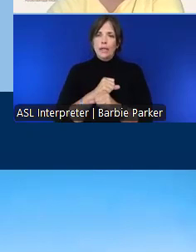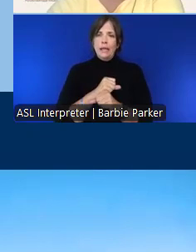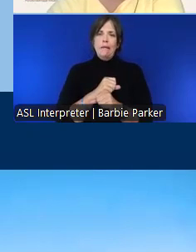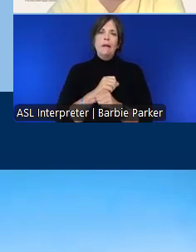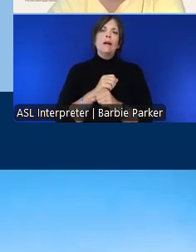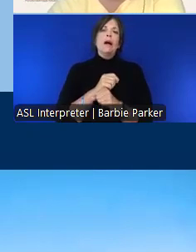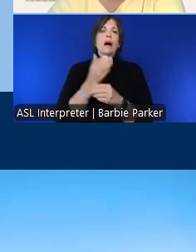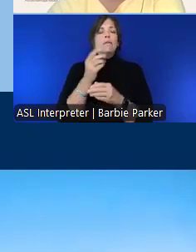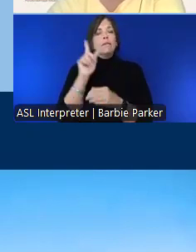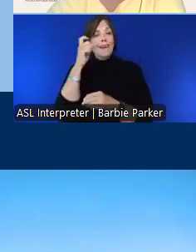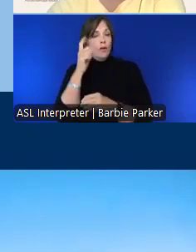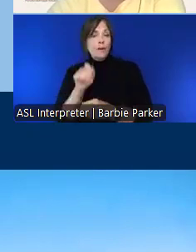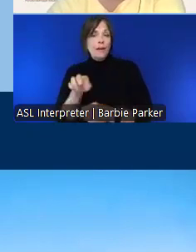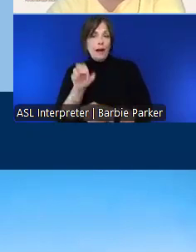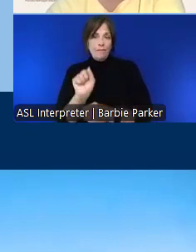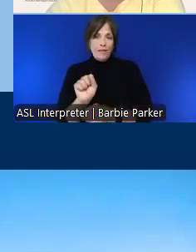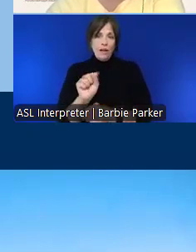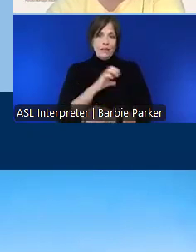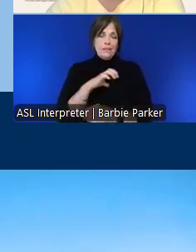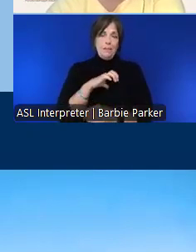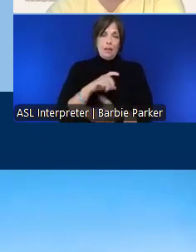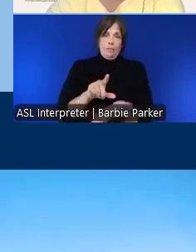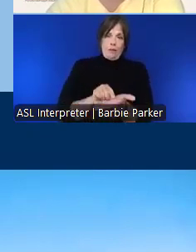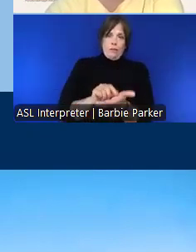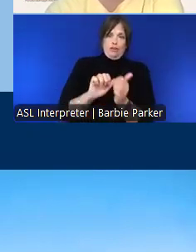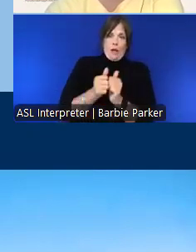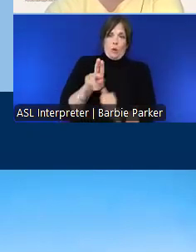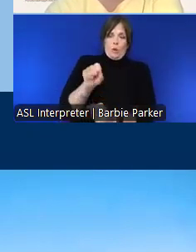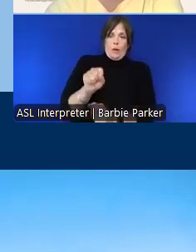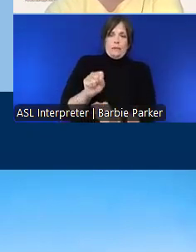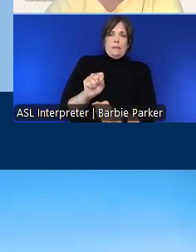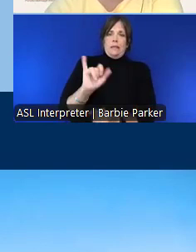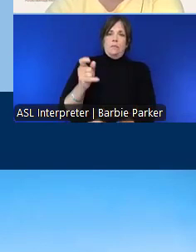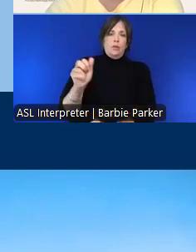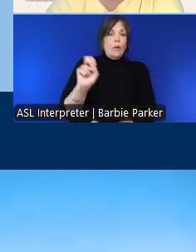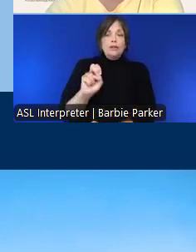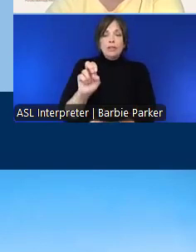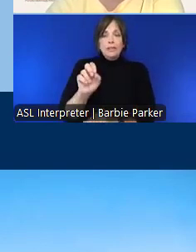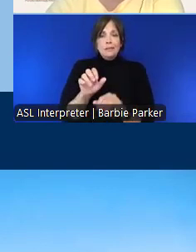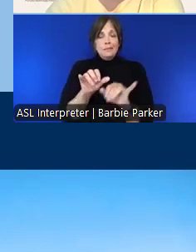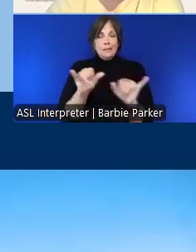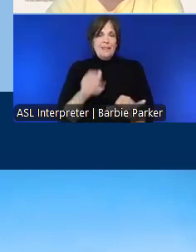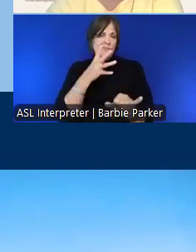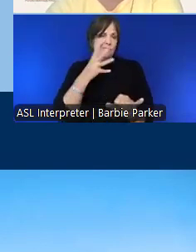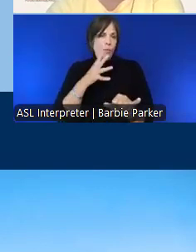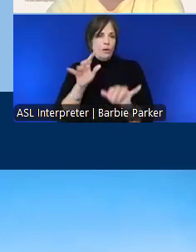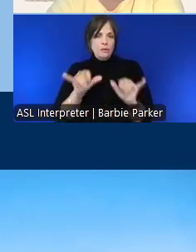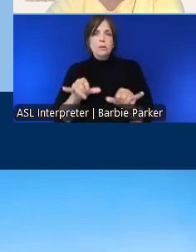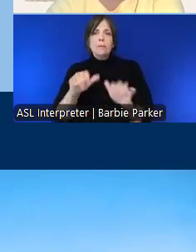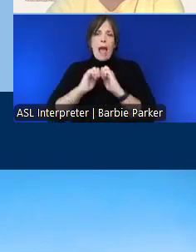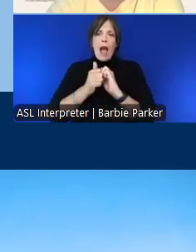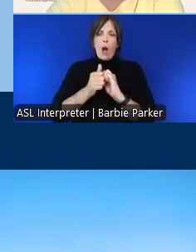Immigration System Encourages Child Marriages report, which revealed the approval of more